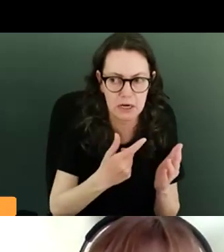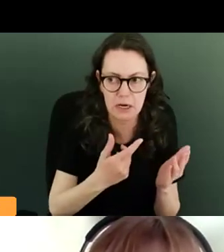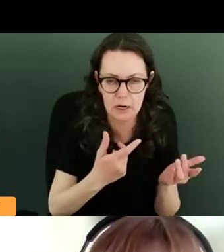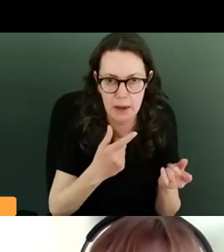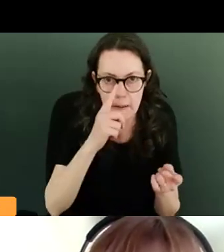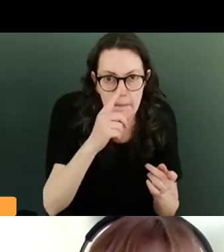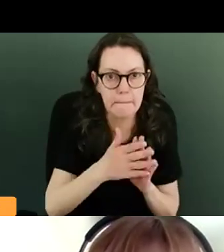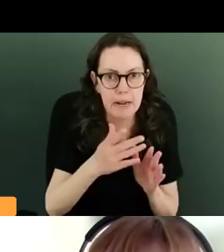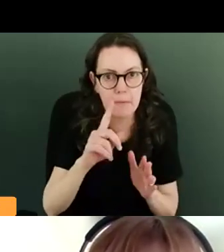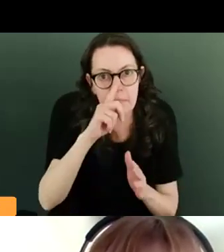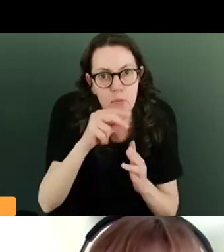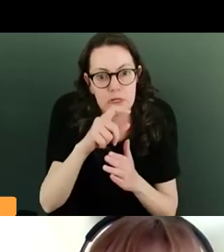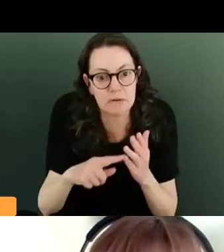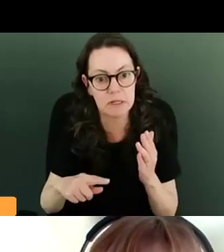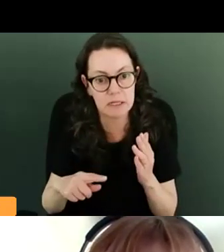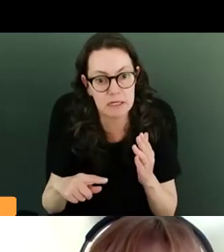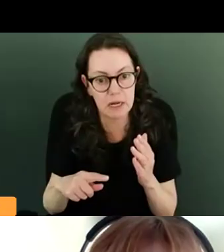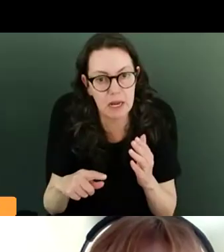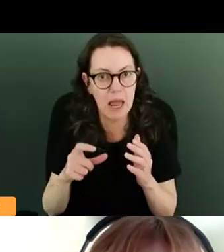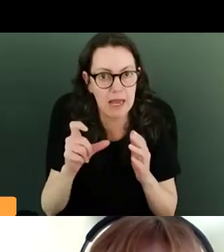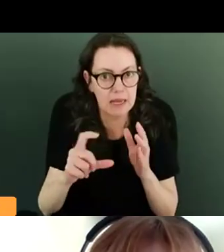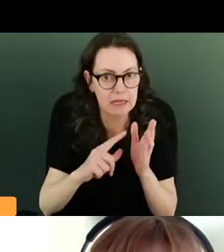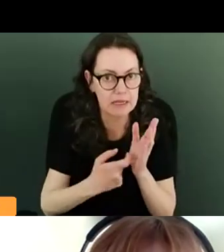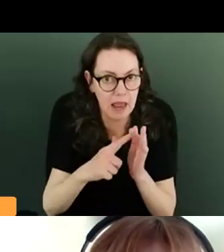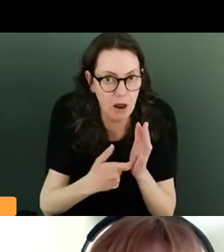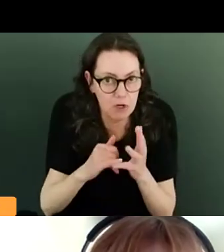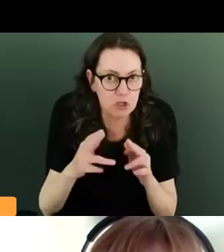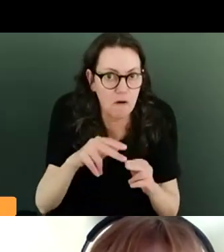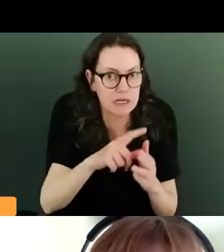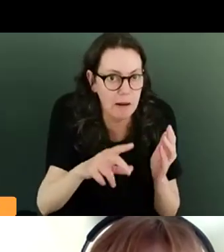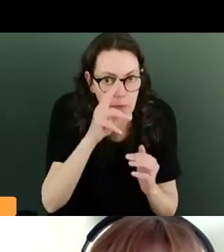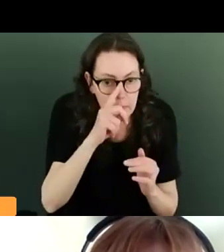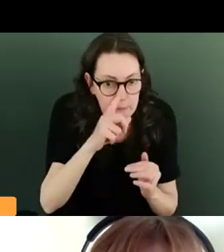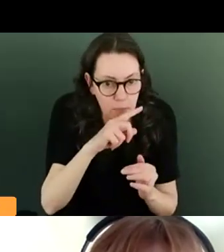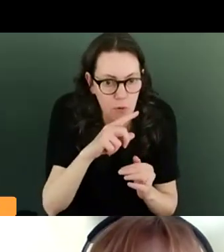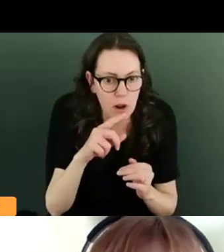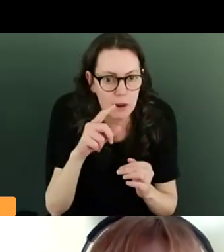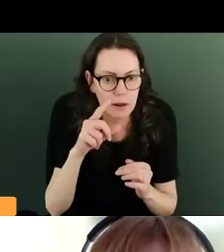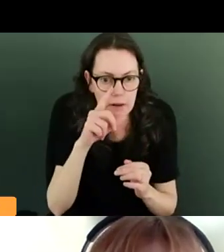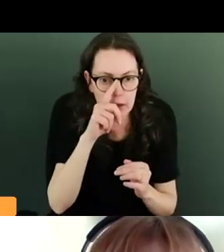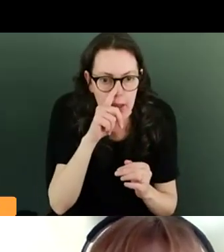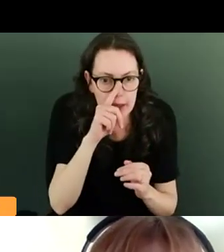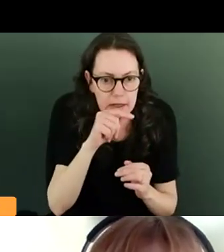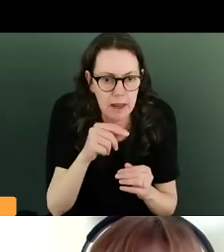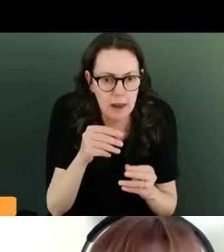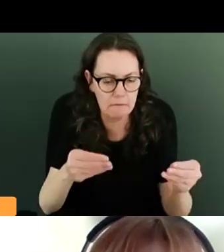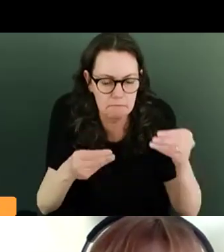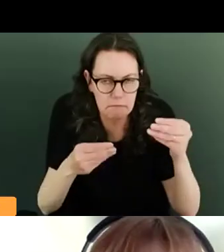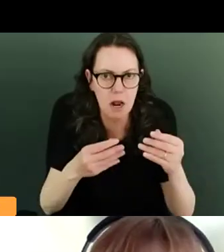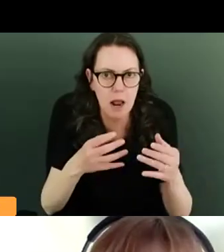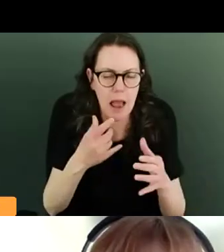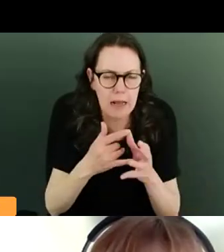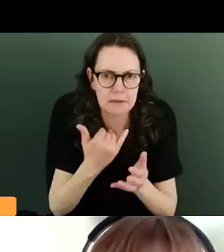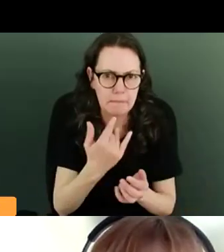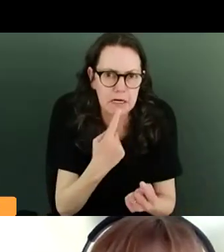with disabilities and carers of disabled people can get as much